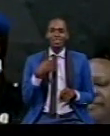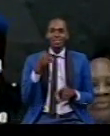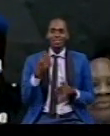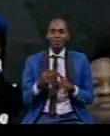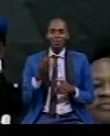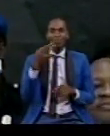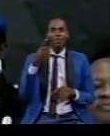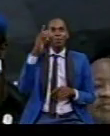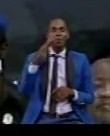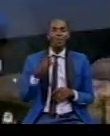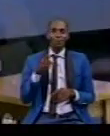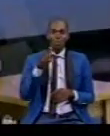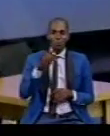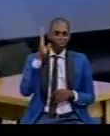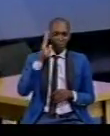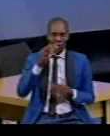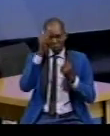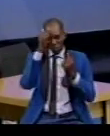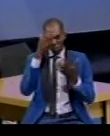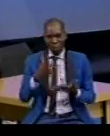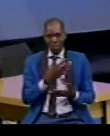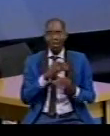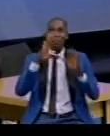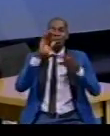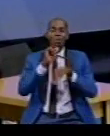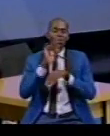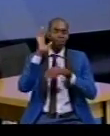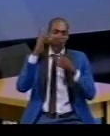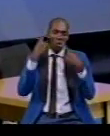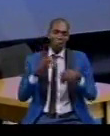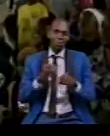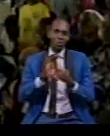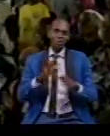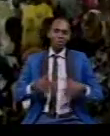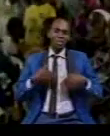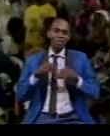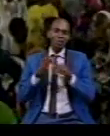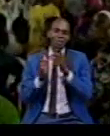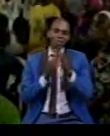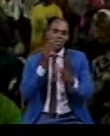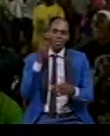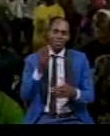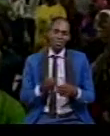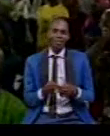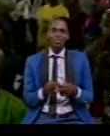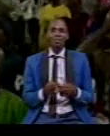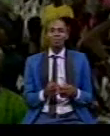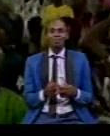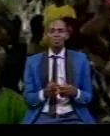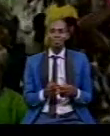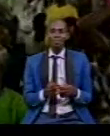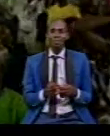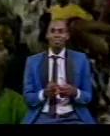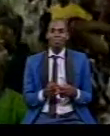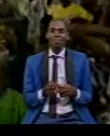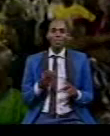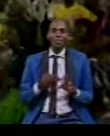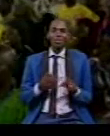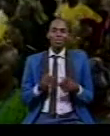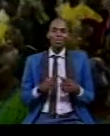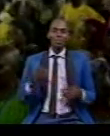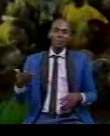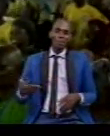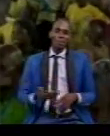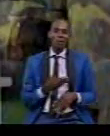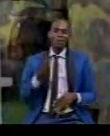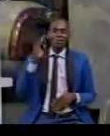Jesus' name. And miracle will happen in your life in Jesus' name. To bring restoration, join me to the prodigal son.